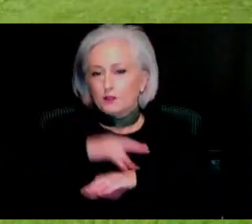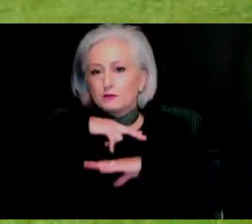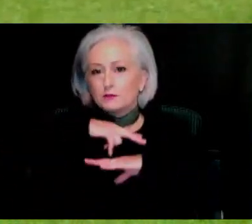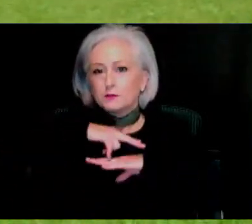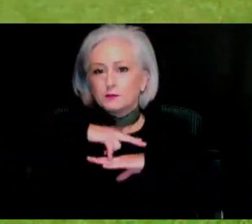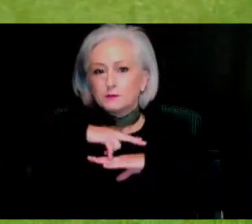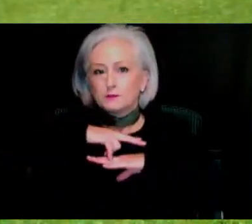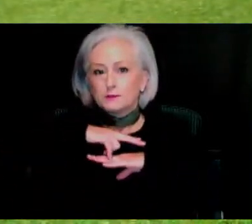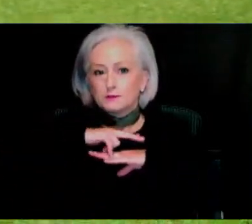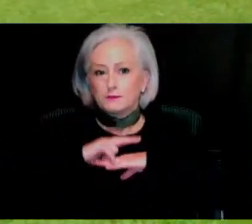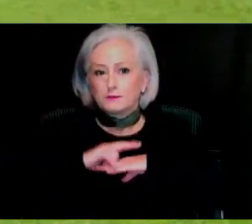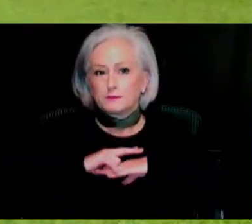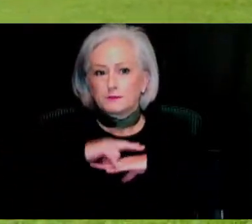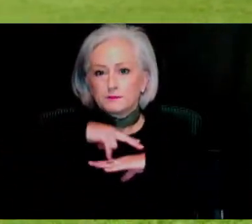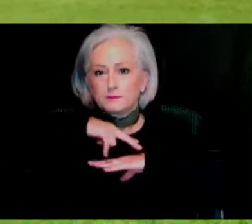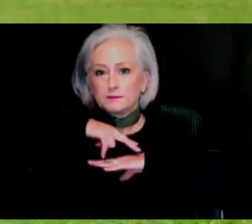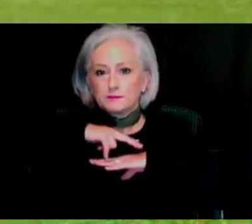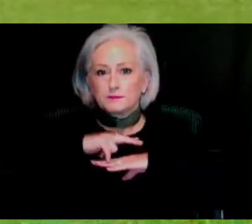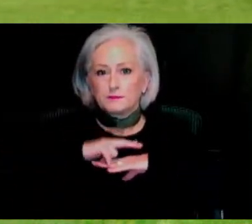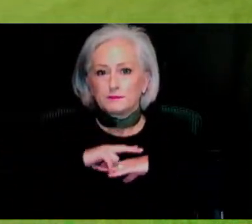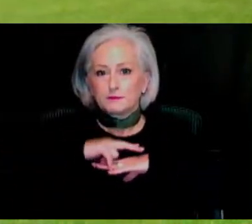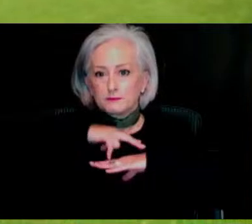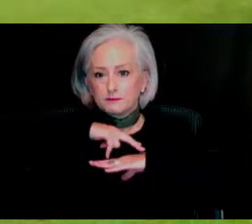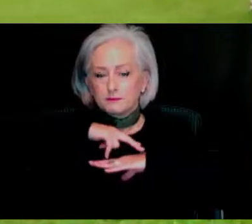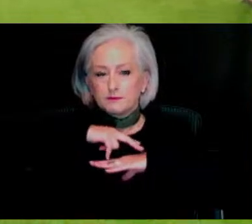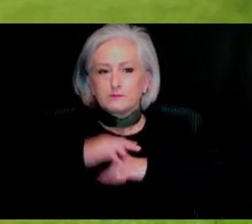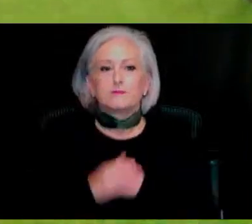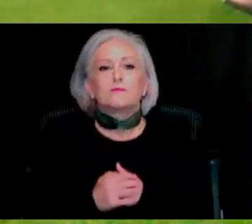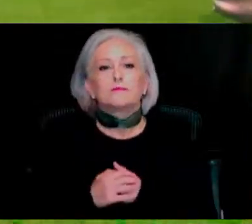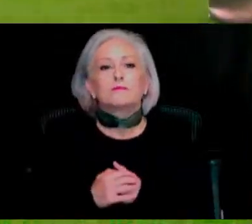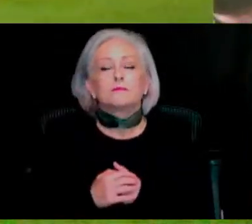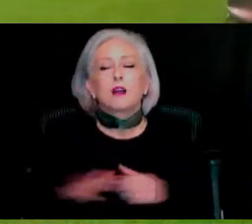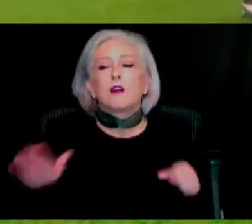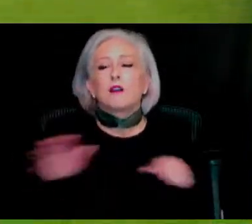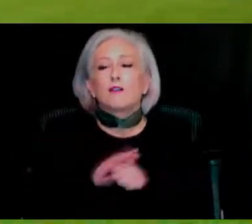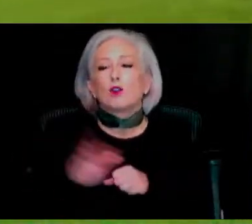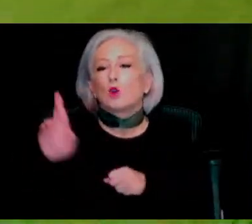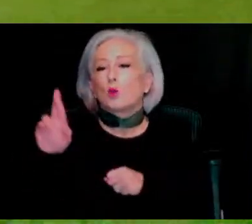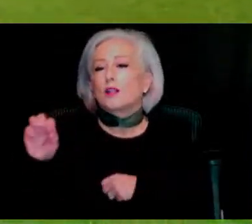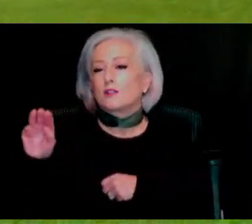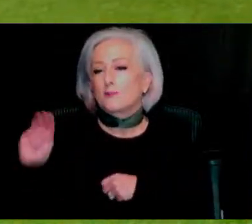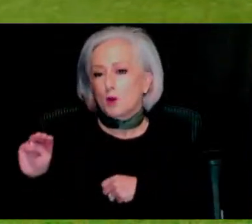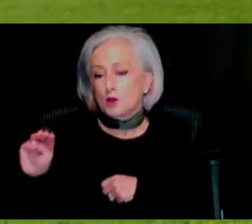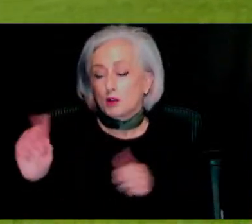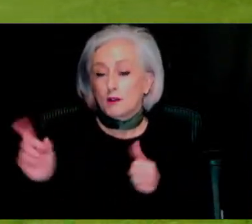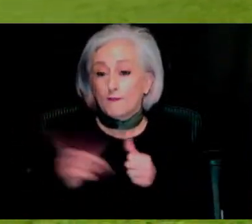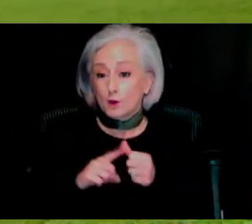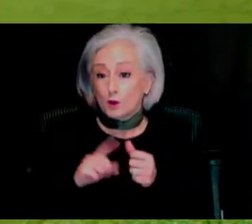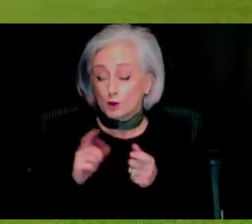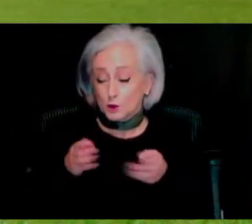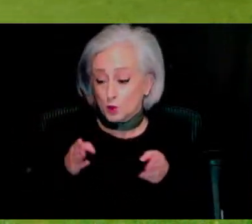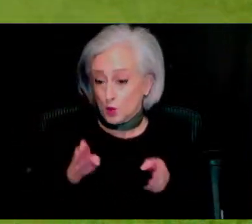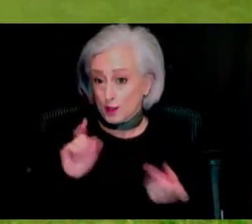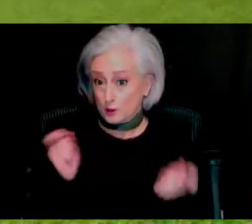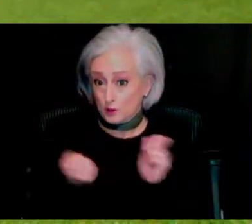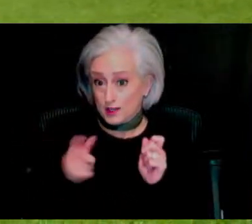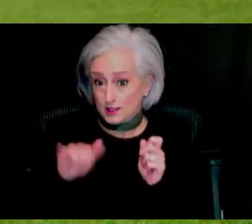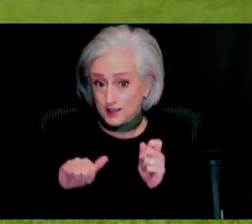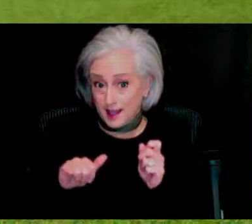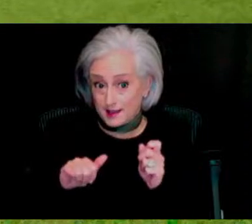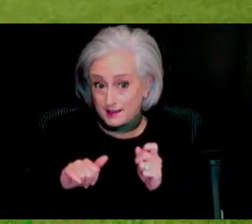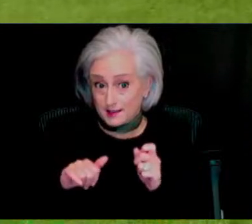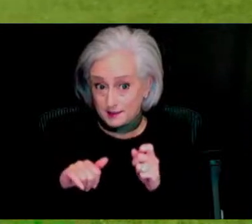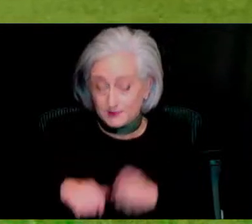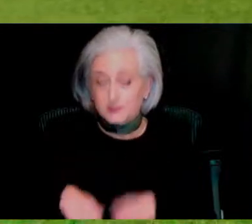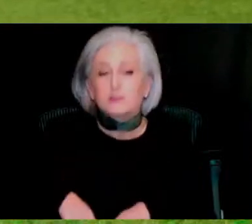making sure to get through your full range of motion. Okay. The first modification to that would be to go onto your knees. So the biggest thing here is you want to still make